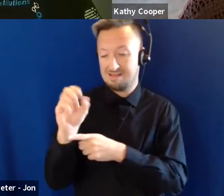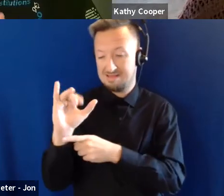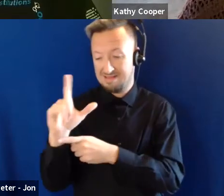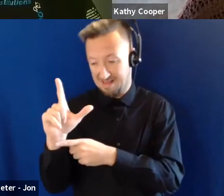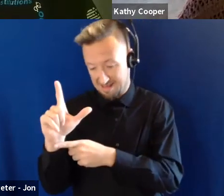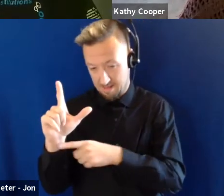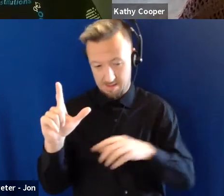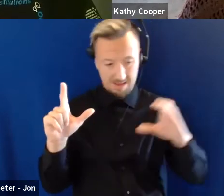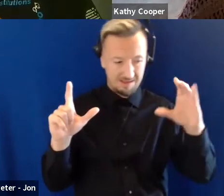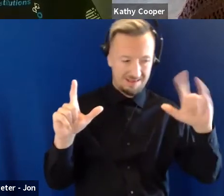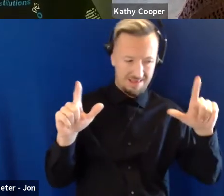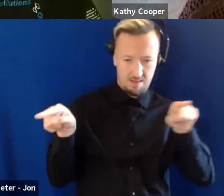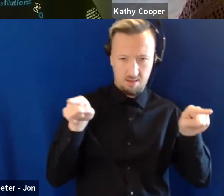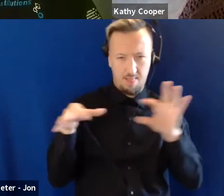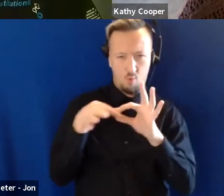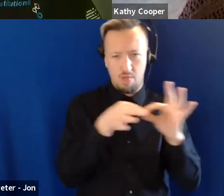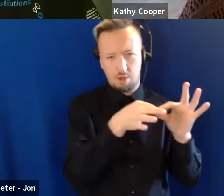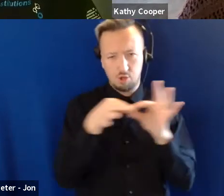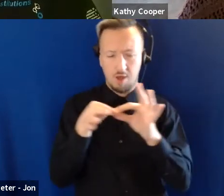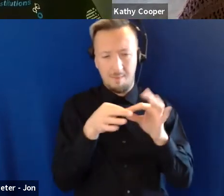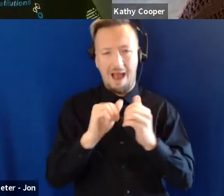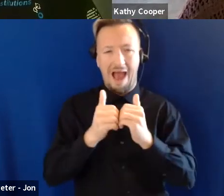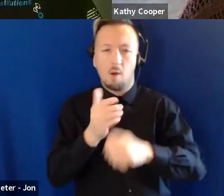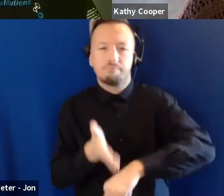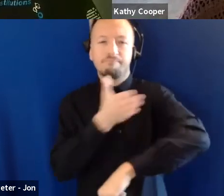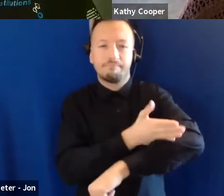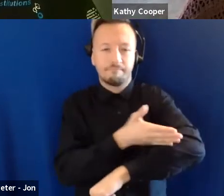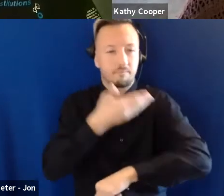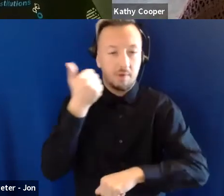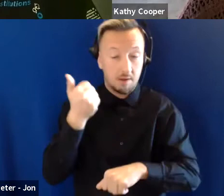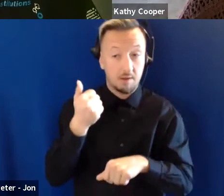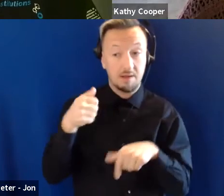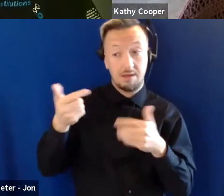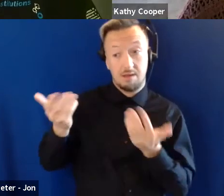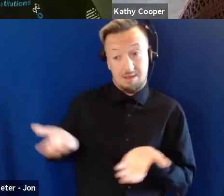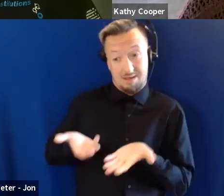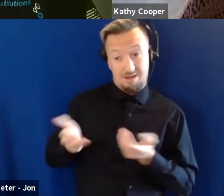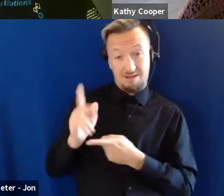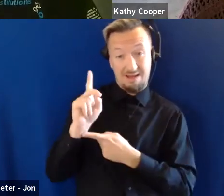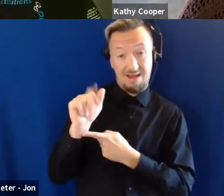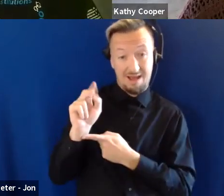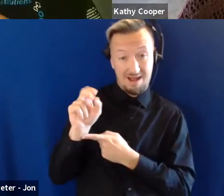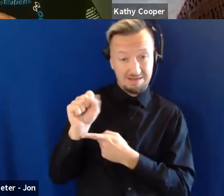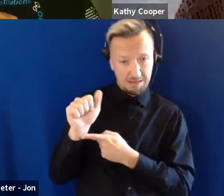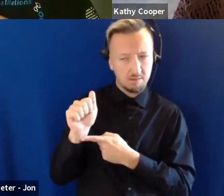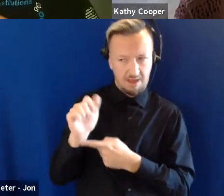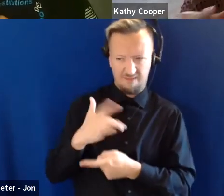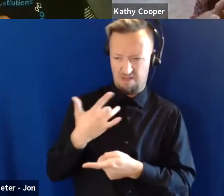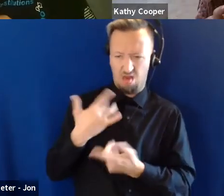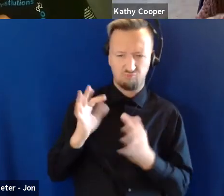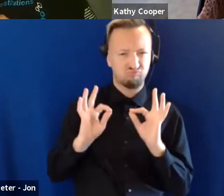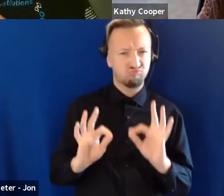CILs a little better if it's not already. In Kansas, I feel like we have a good relationship.